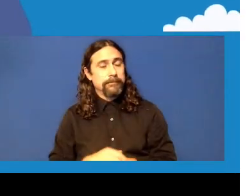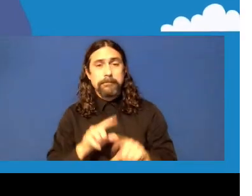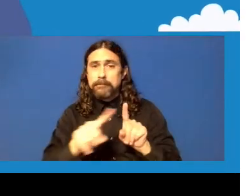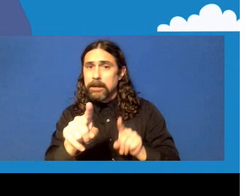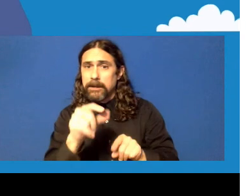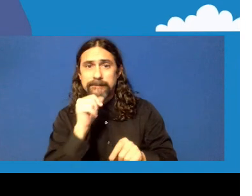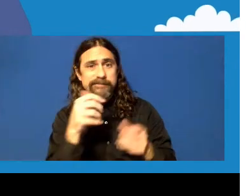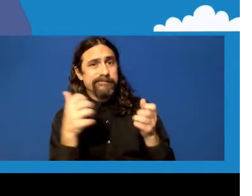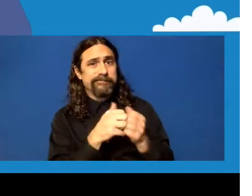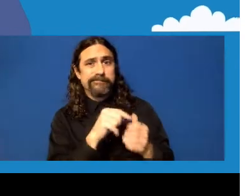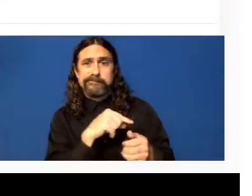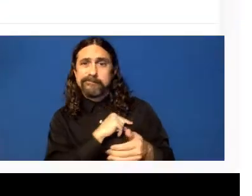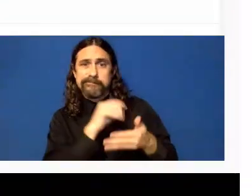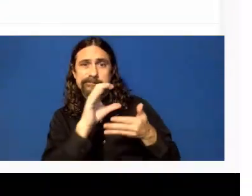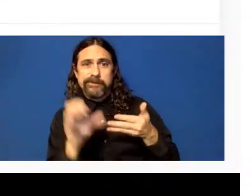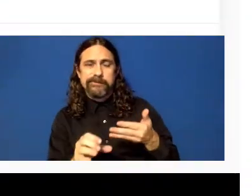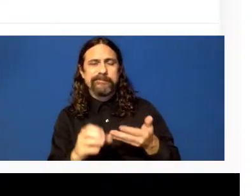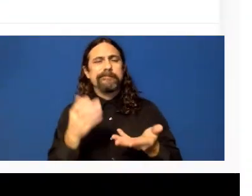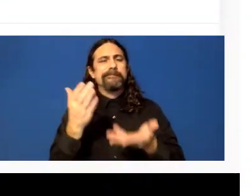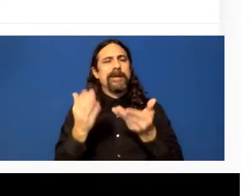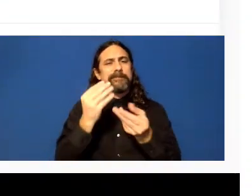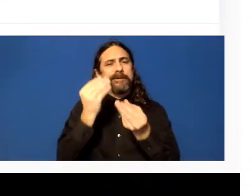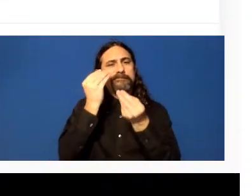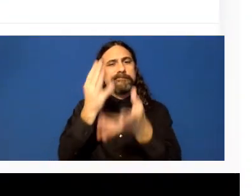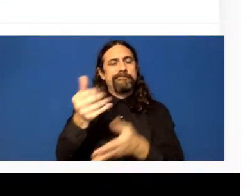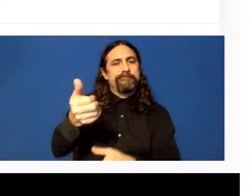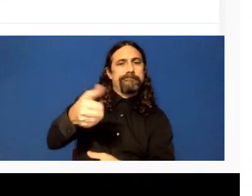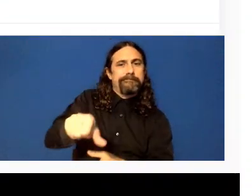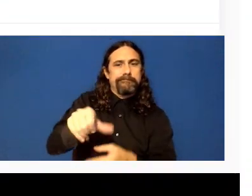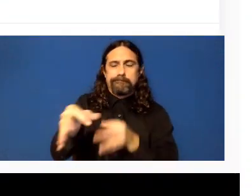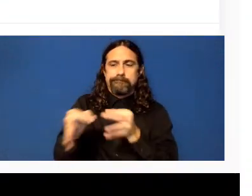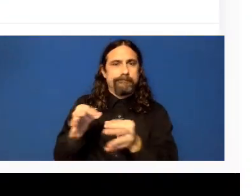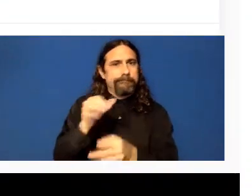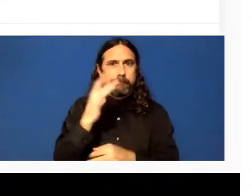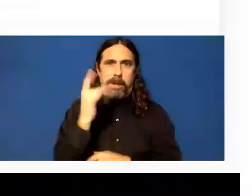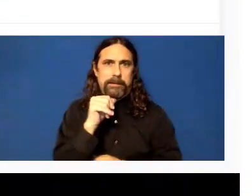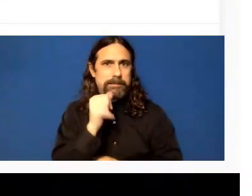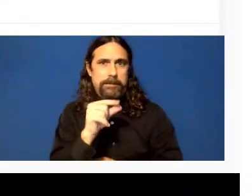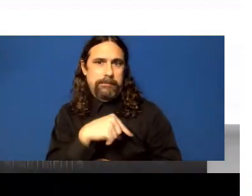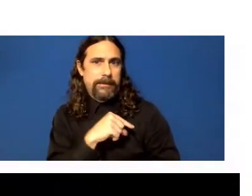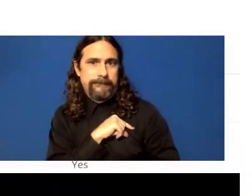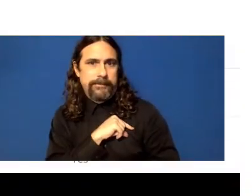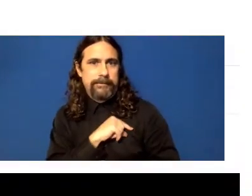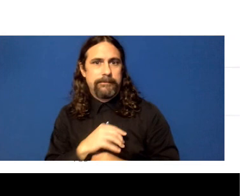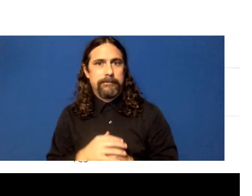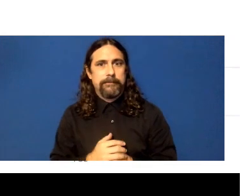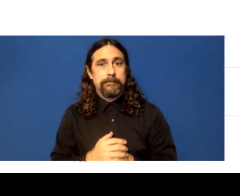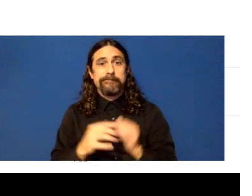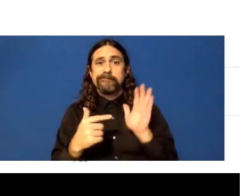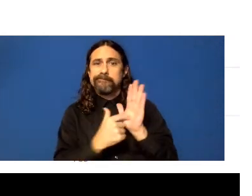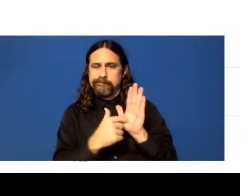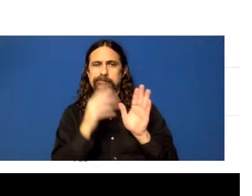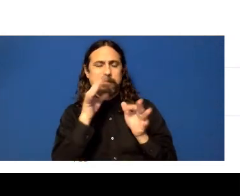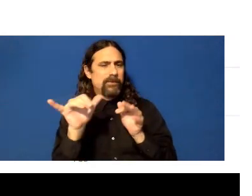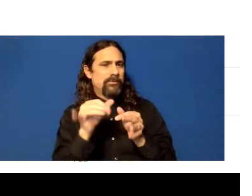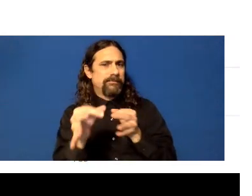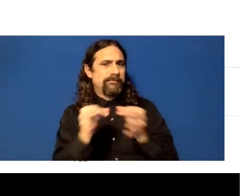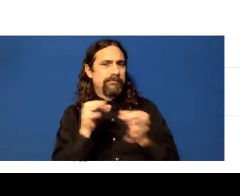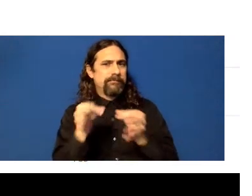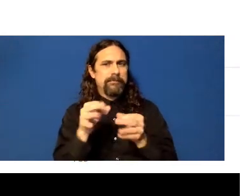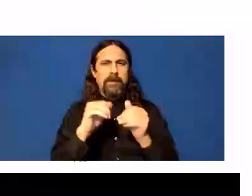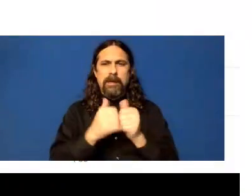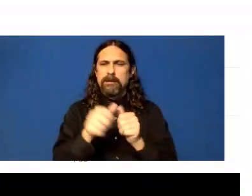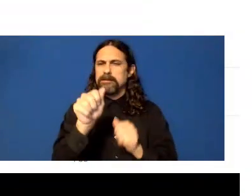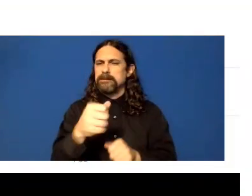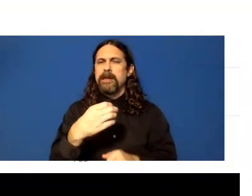the eligibility criteria, you may get a rejection notice explaining why you don't qualify. The notice will also explain how you